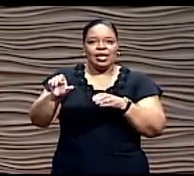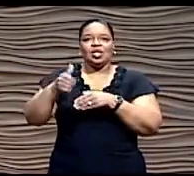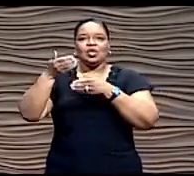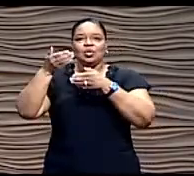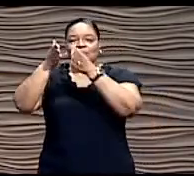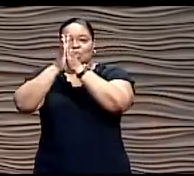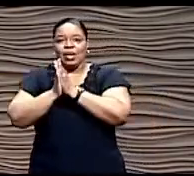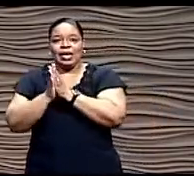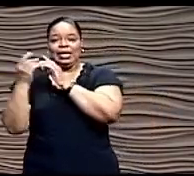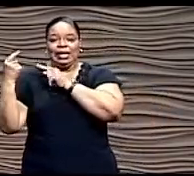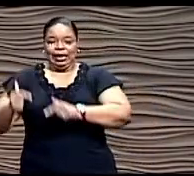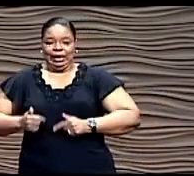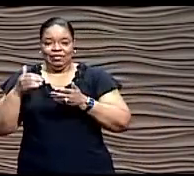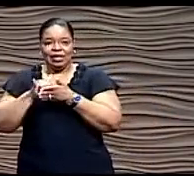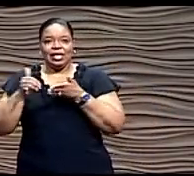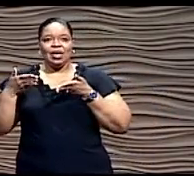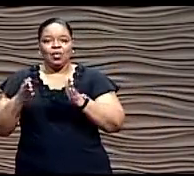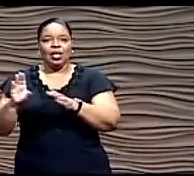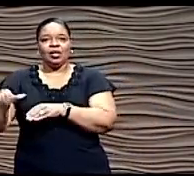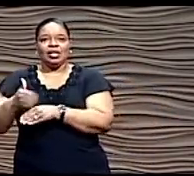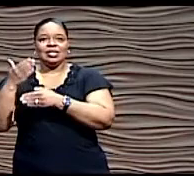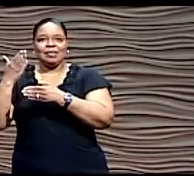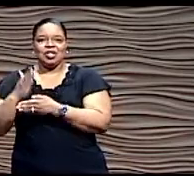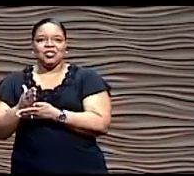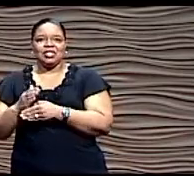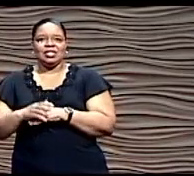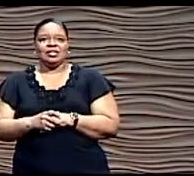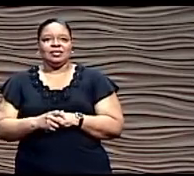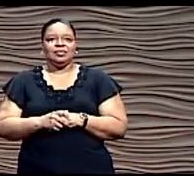side. Stand there and plead before God.